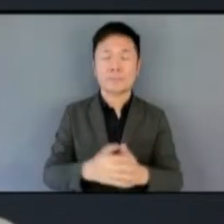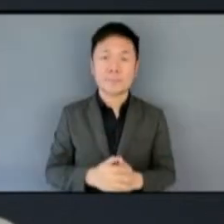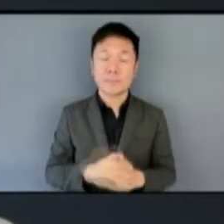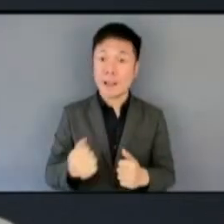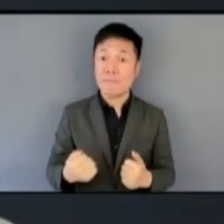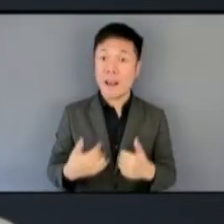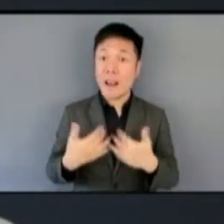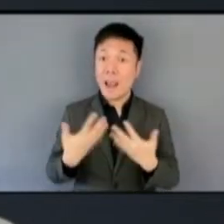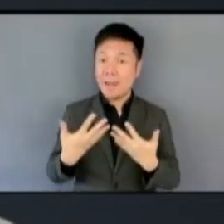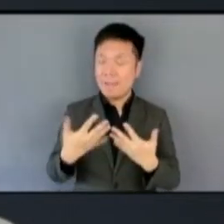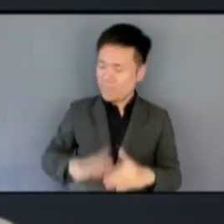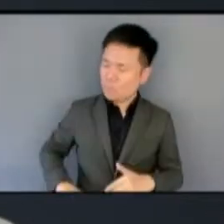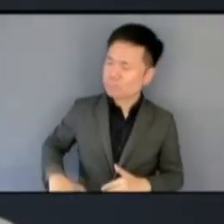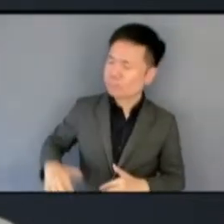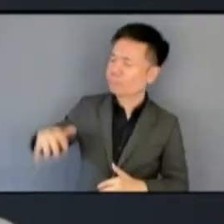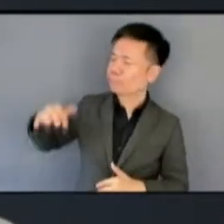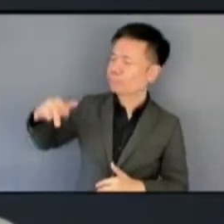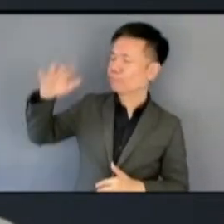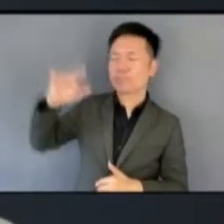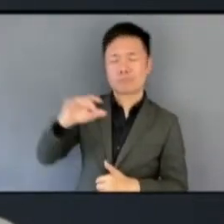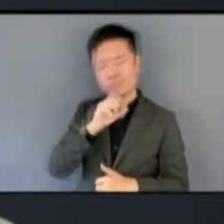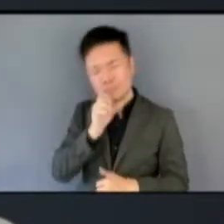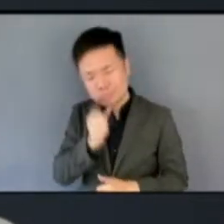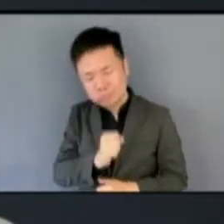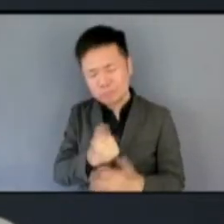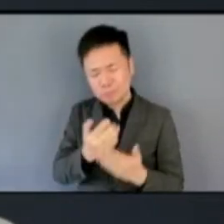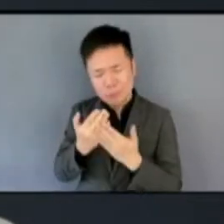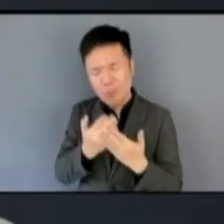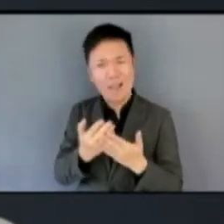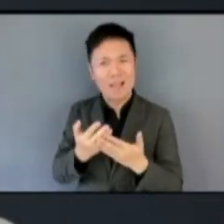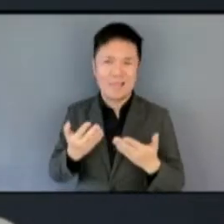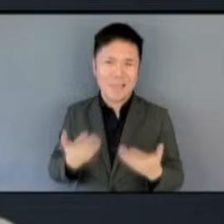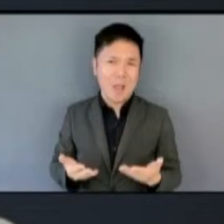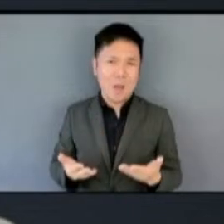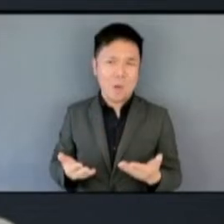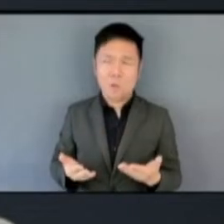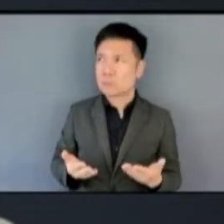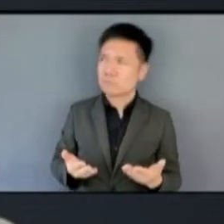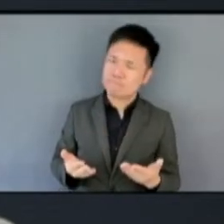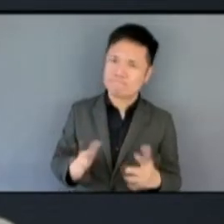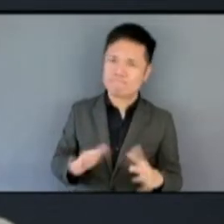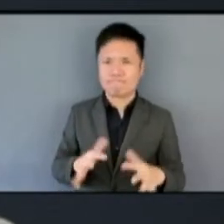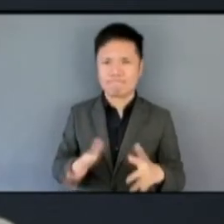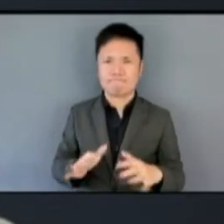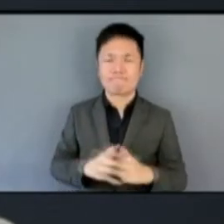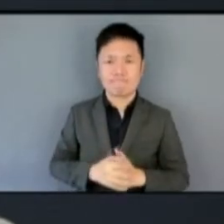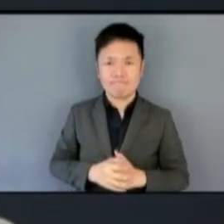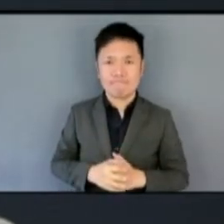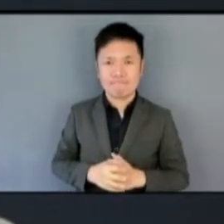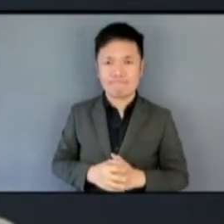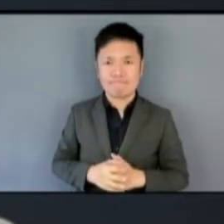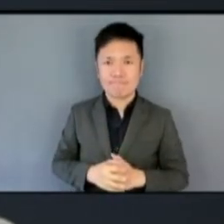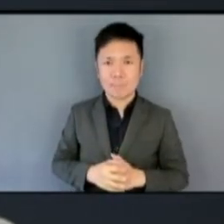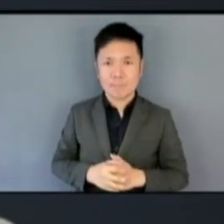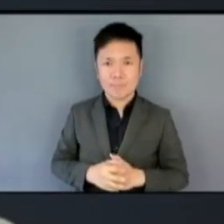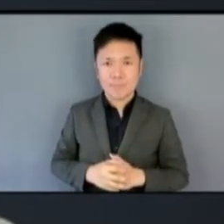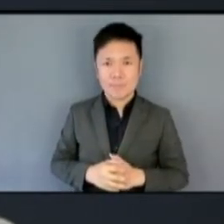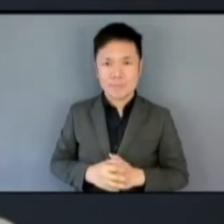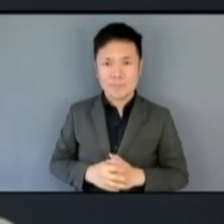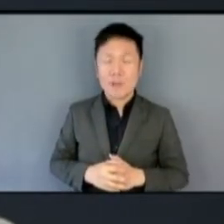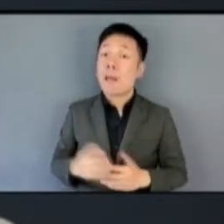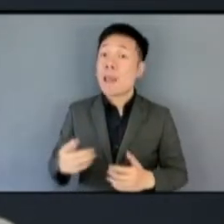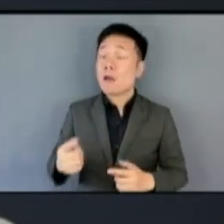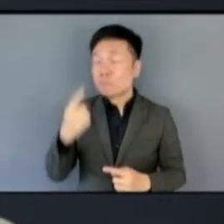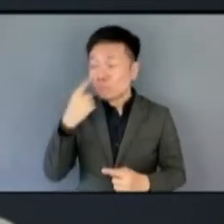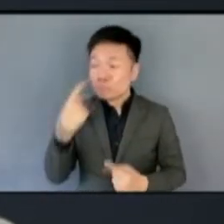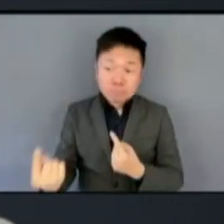something that is not given that much attention yet, but there are sparks. We have examples that are coming through,